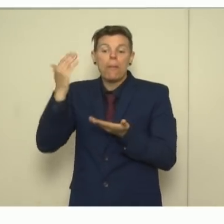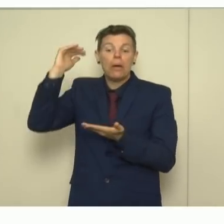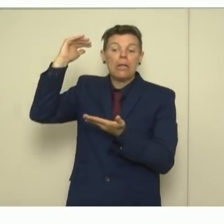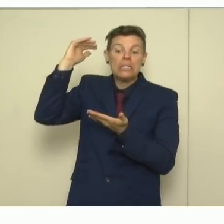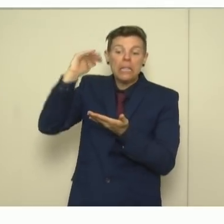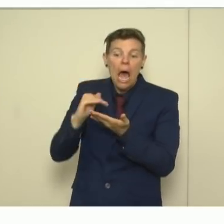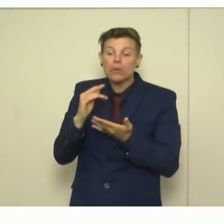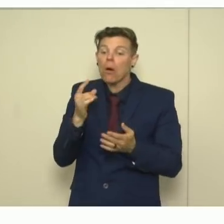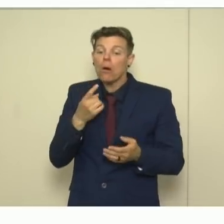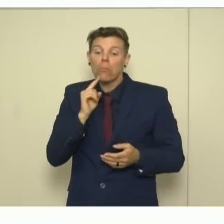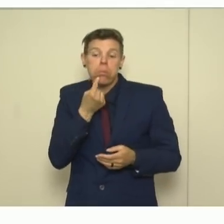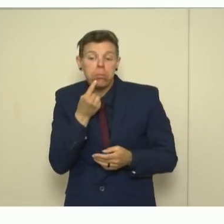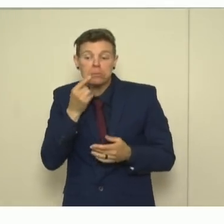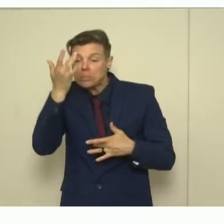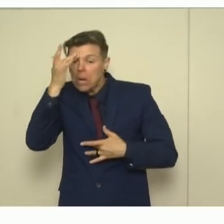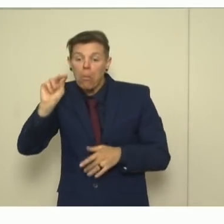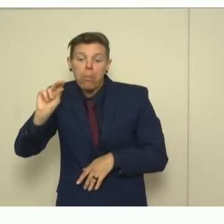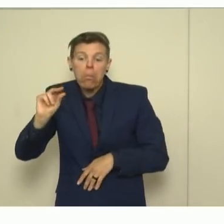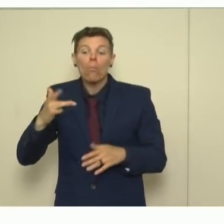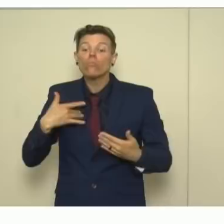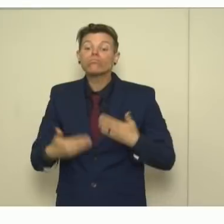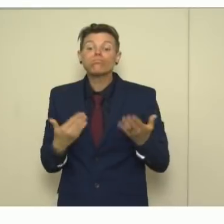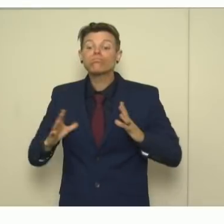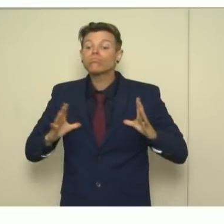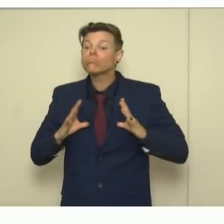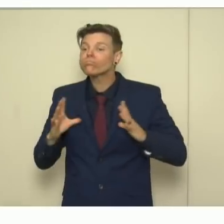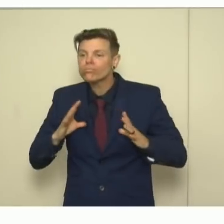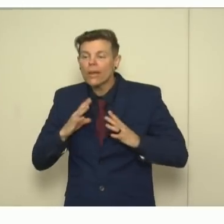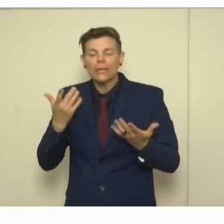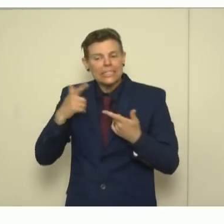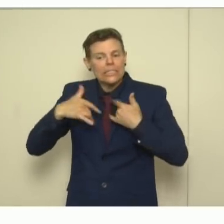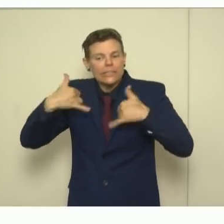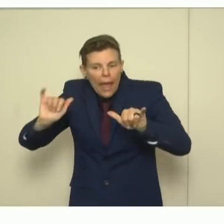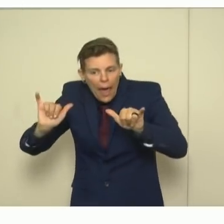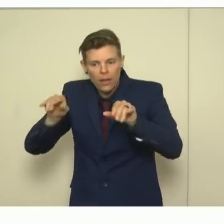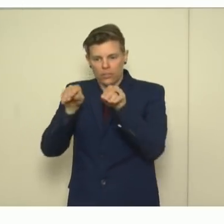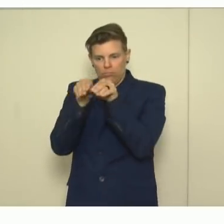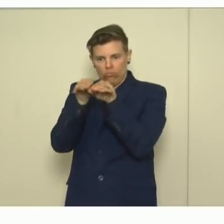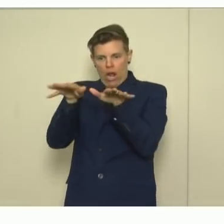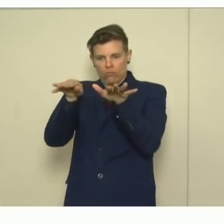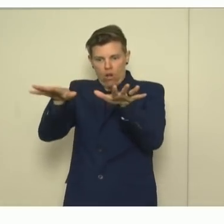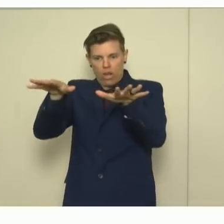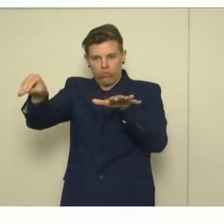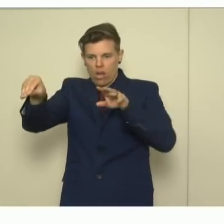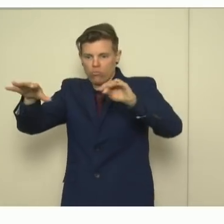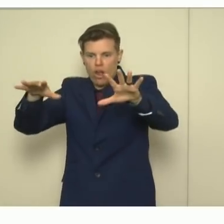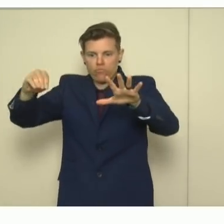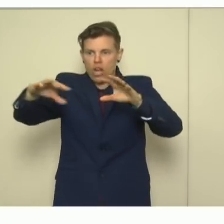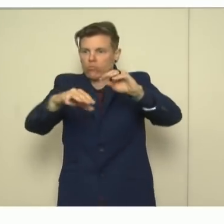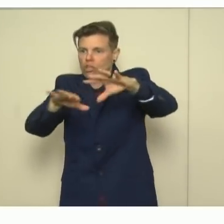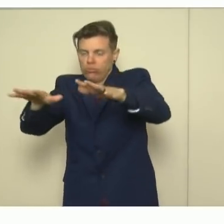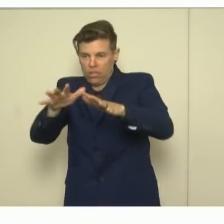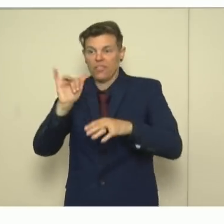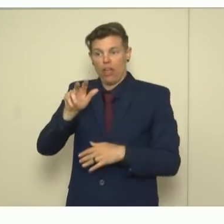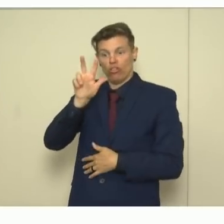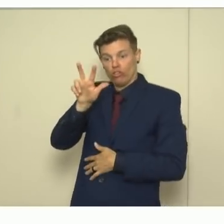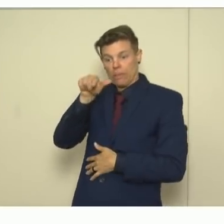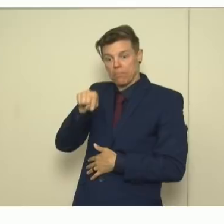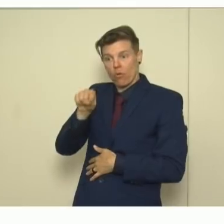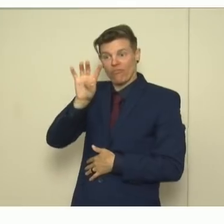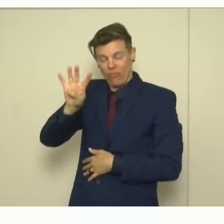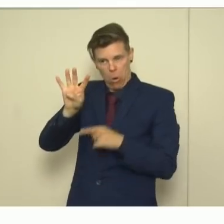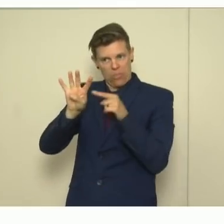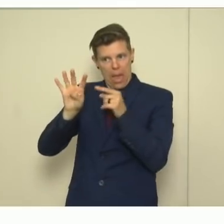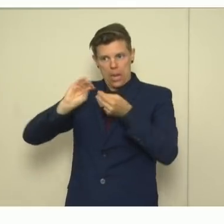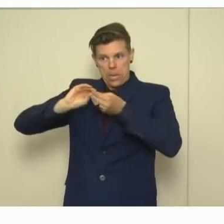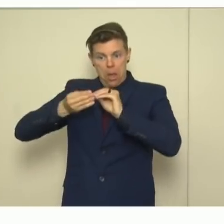know now, just as infectious. And so, and the 3.4 number is a great number. If you remember 6-8 weeks ago at a